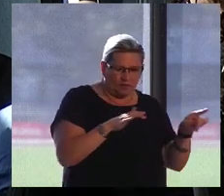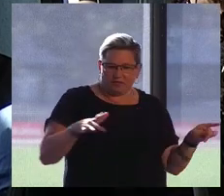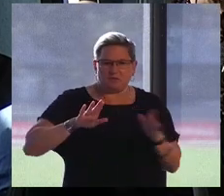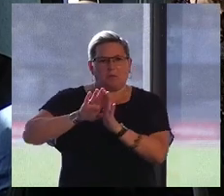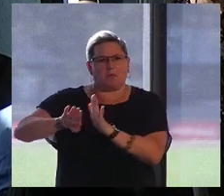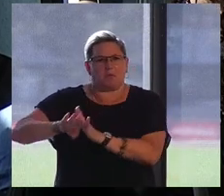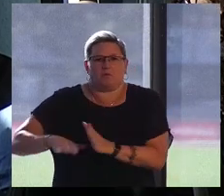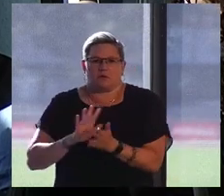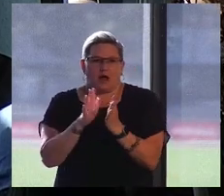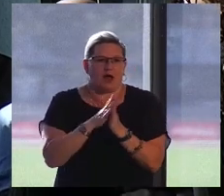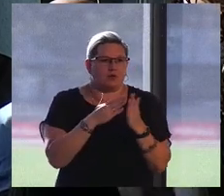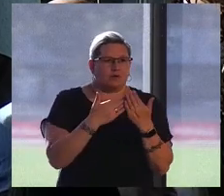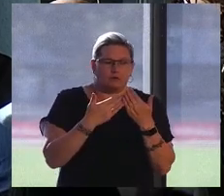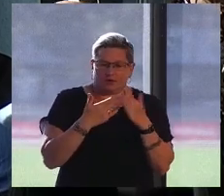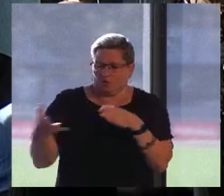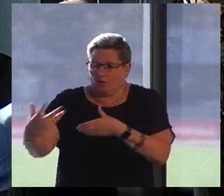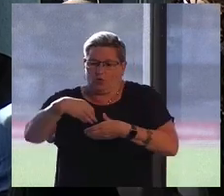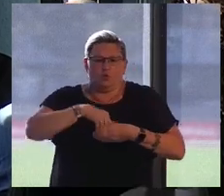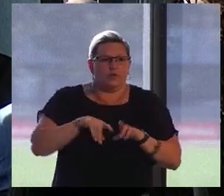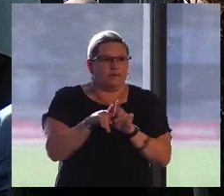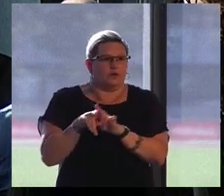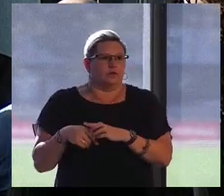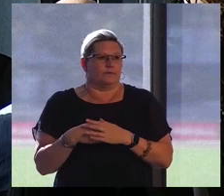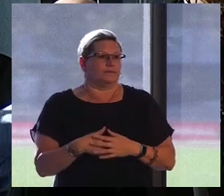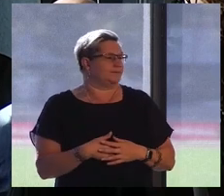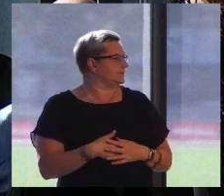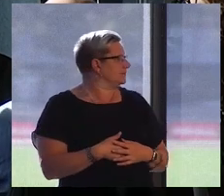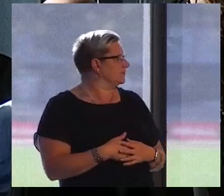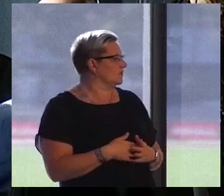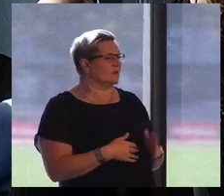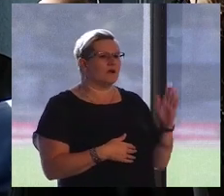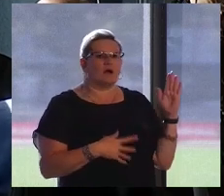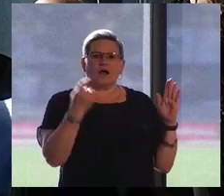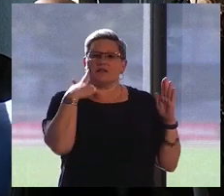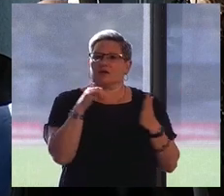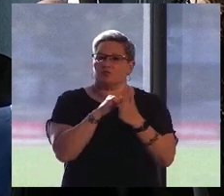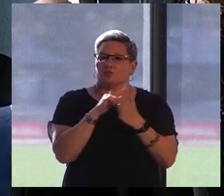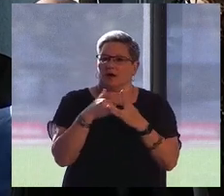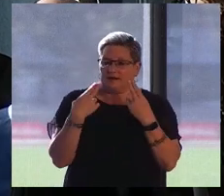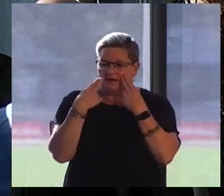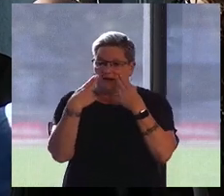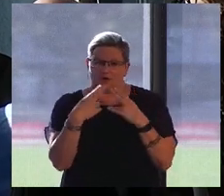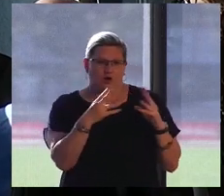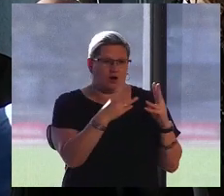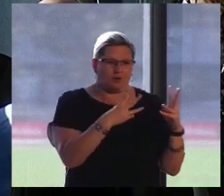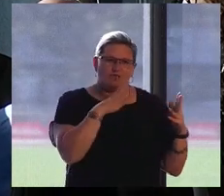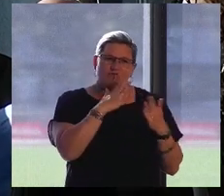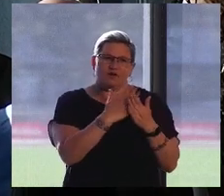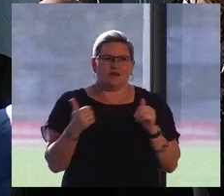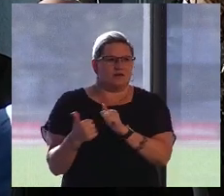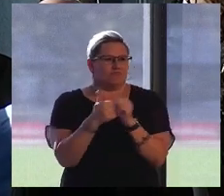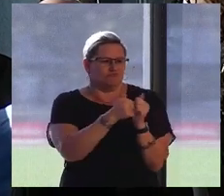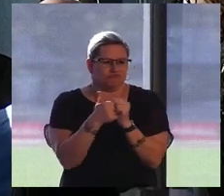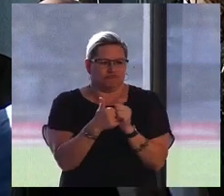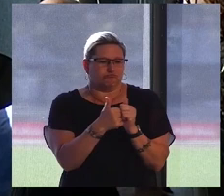I think that as you've pointed out, nature and climate go hand in hand, and I'm sure many of you are familiar with